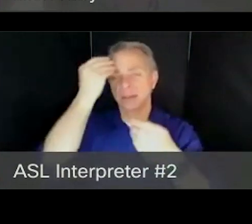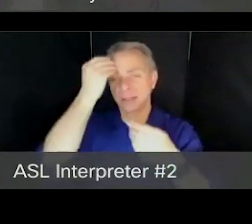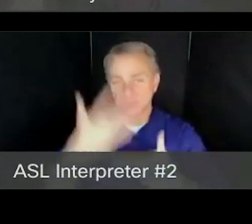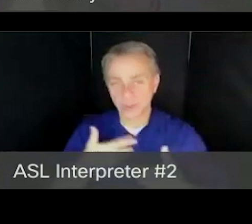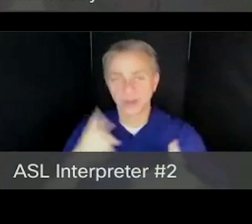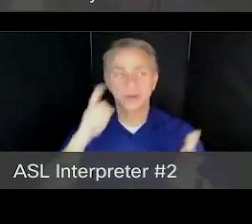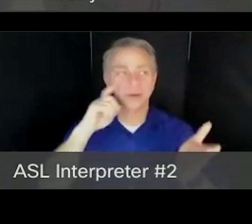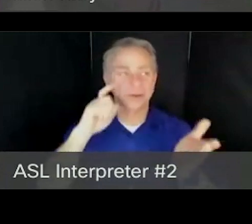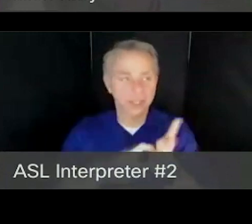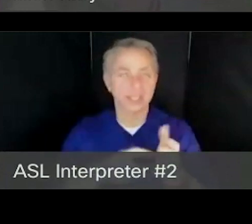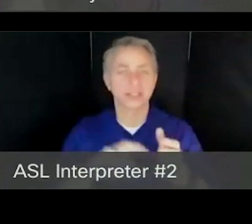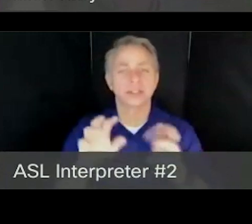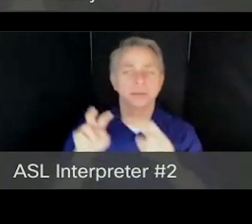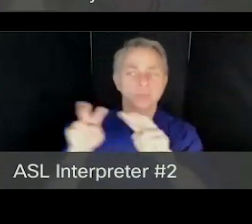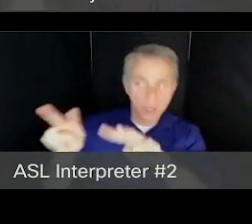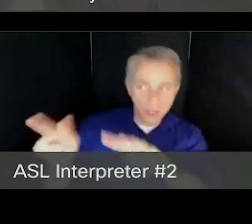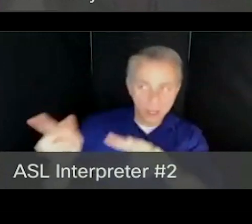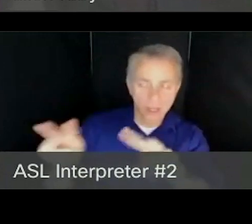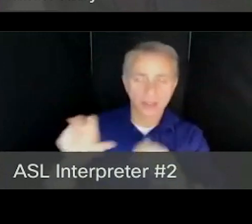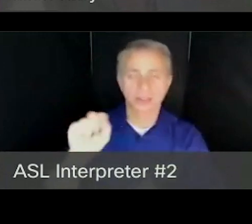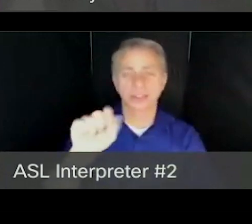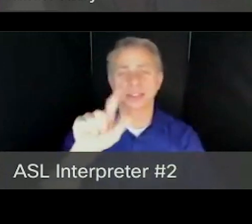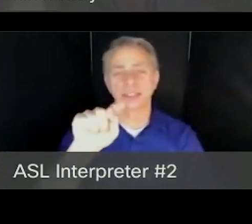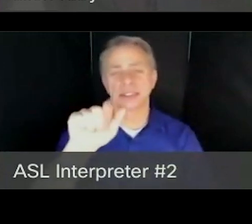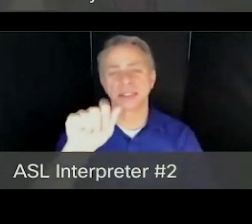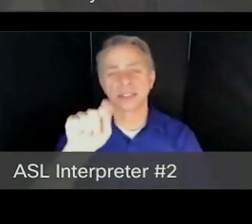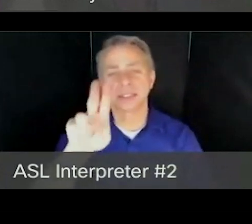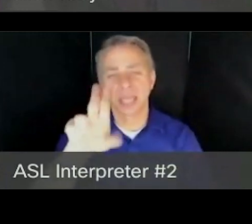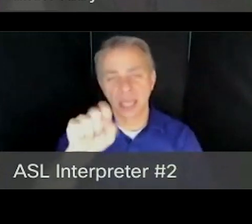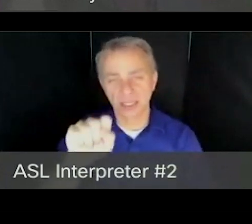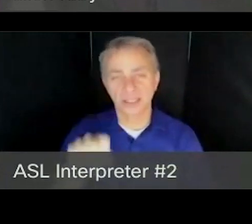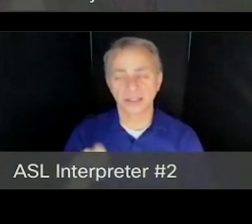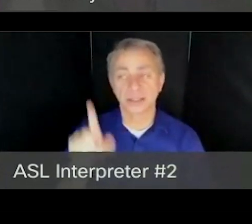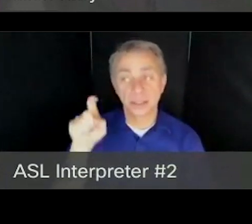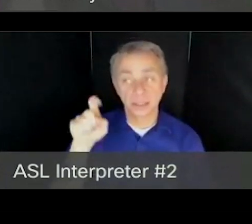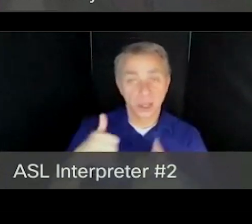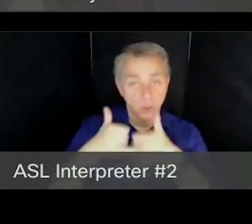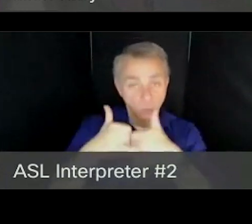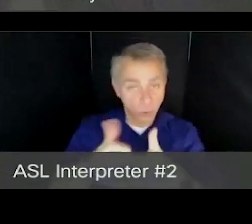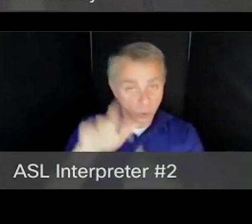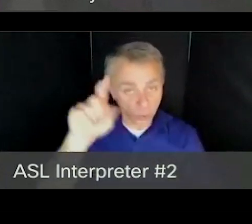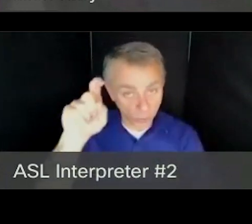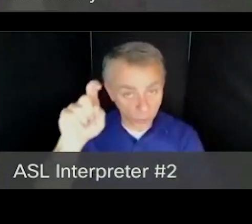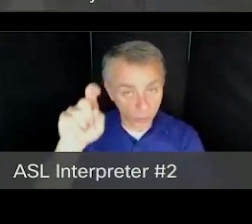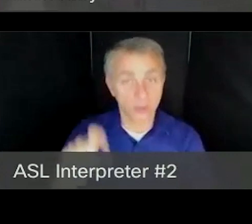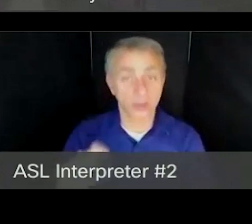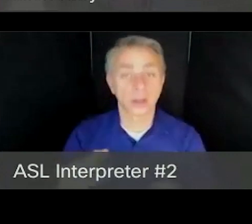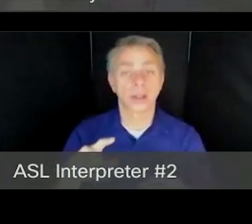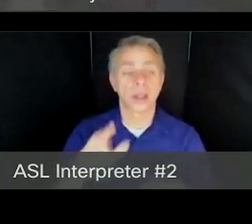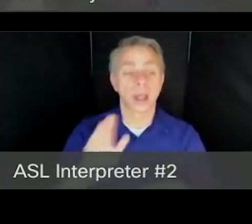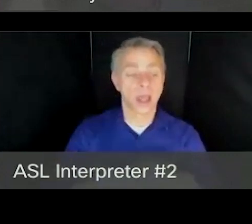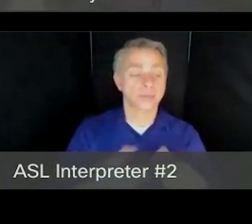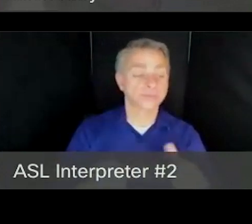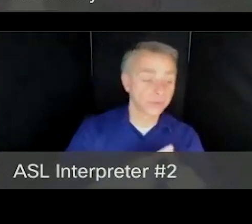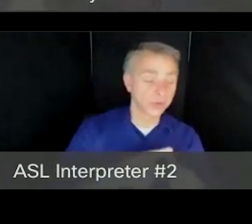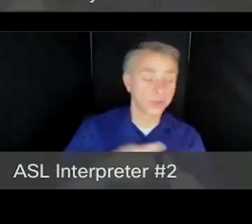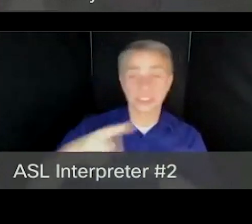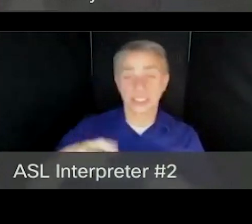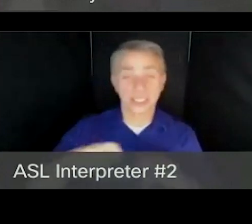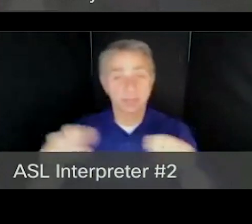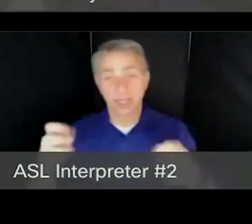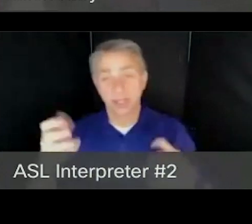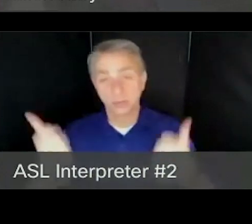the status of your application. Is an award made? Did it go to full panel or not? And then you can access